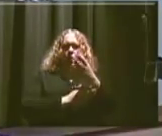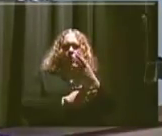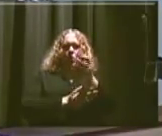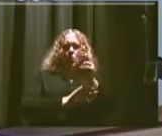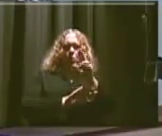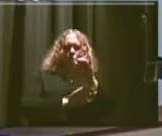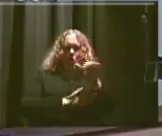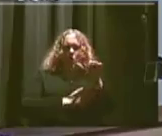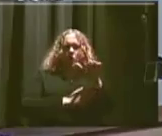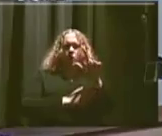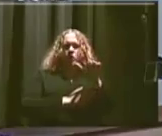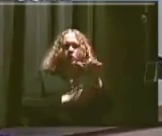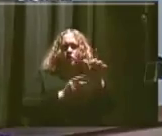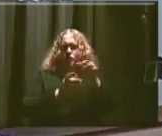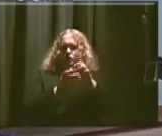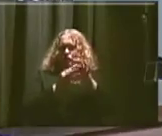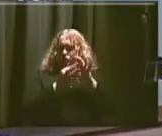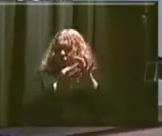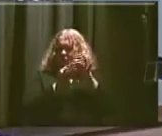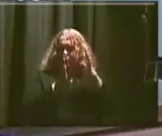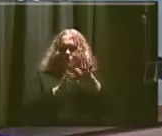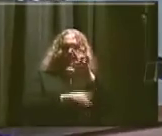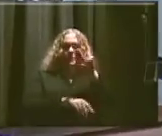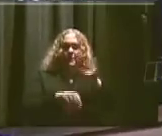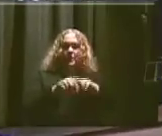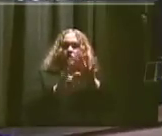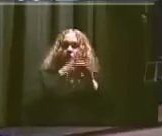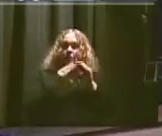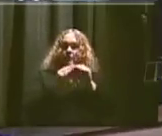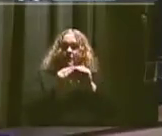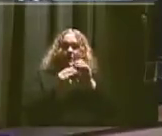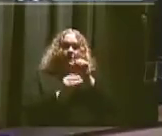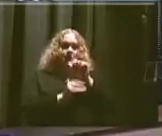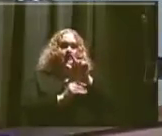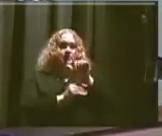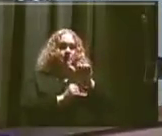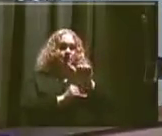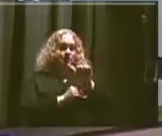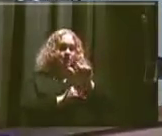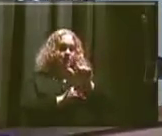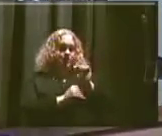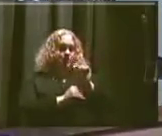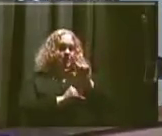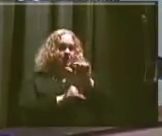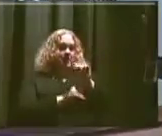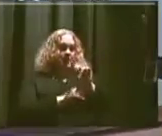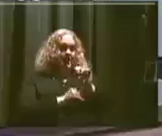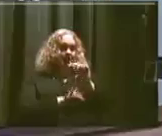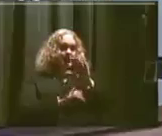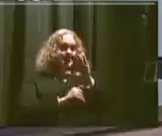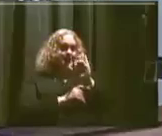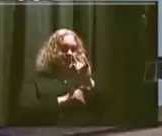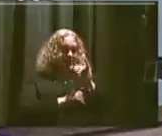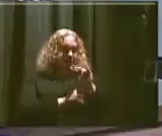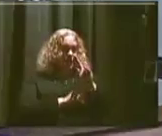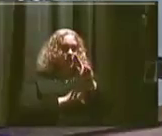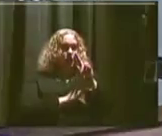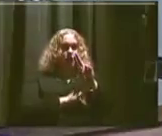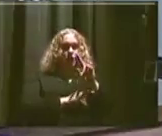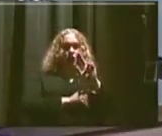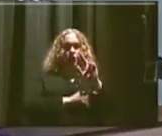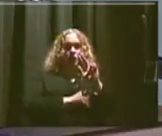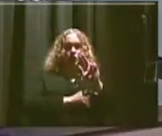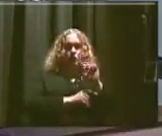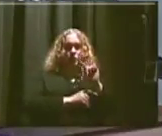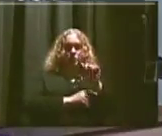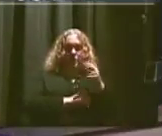National Conference in Salt Lake City, Utah, along with several other students. And this is her second time going while she's been a student